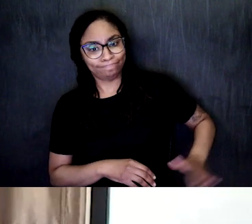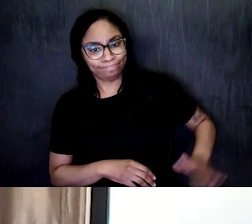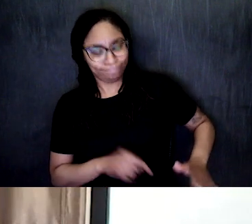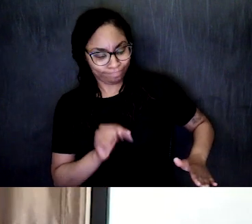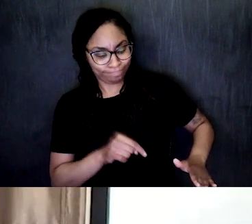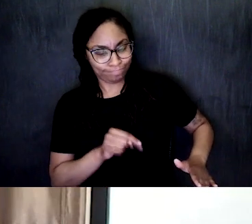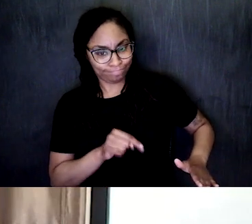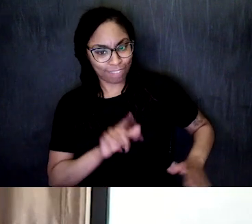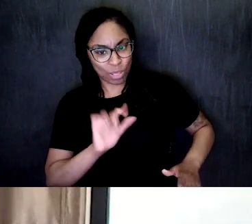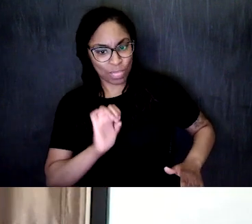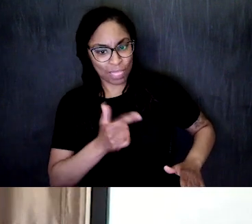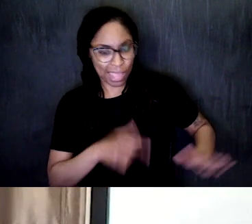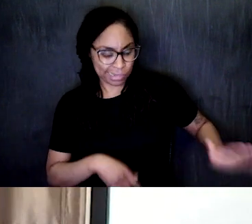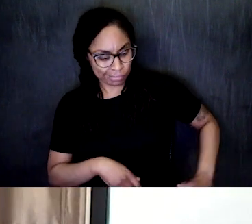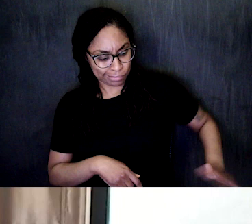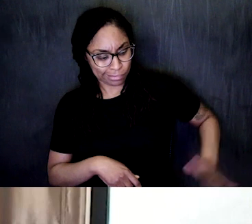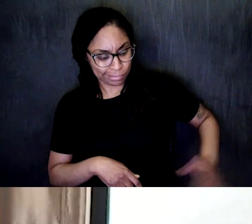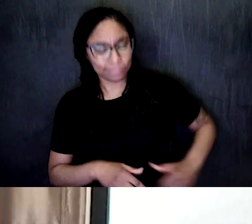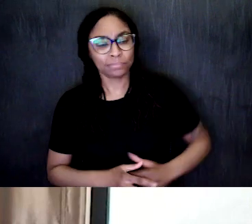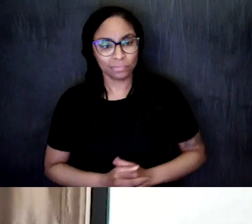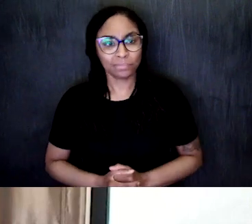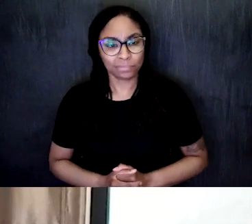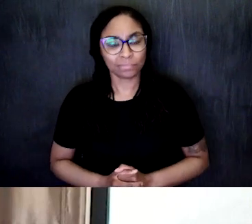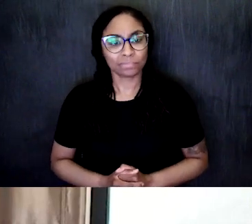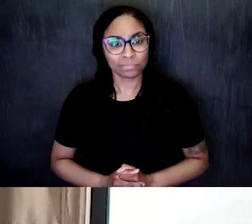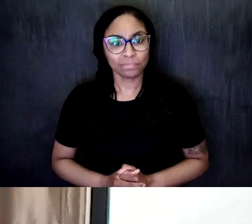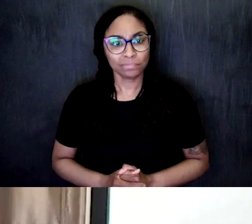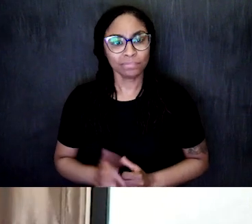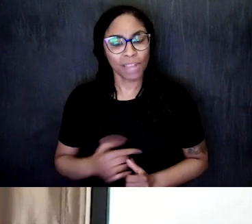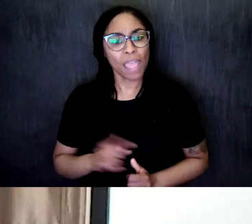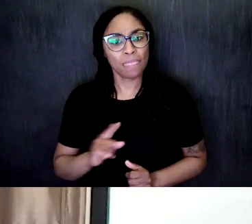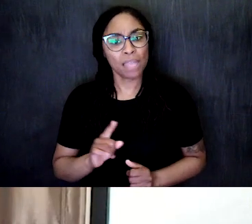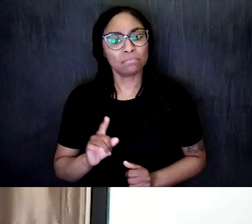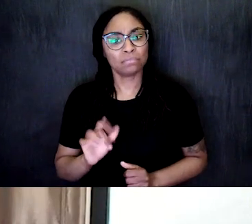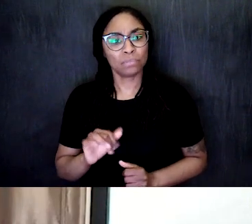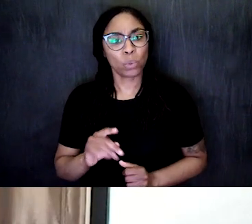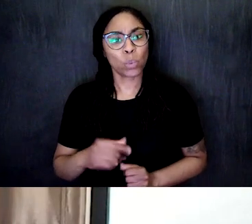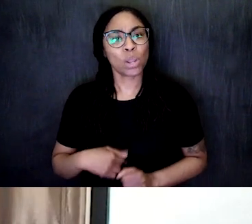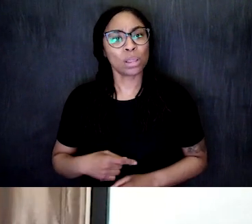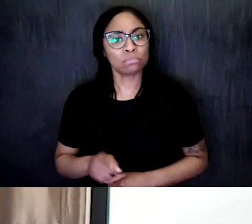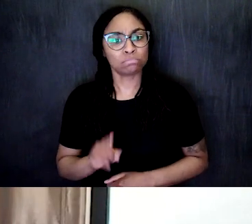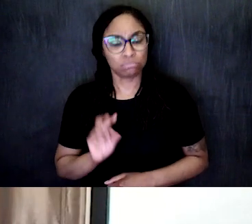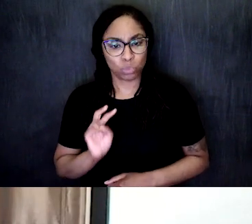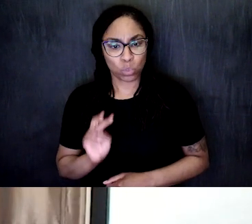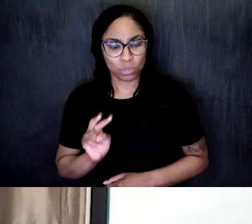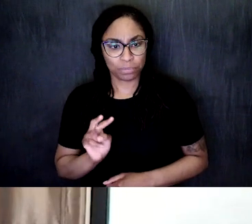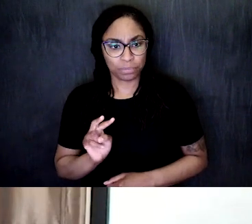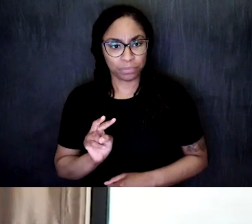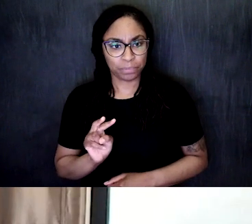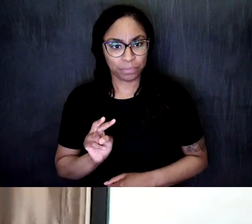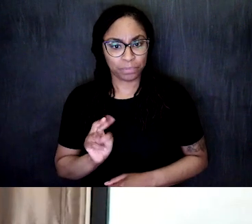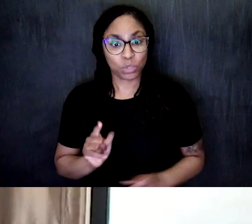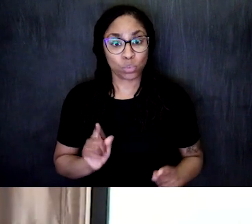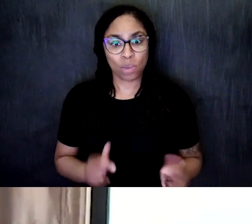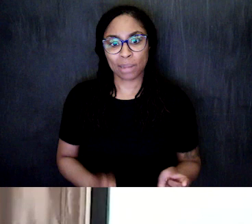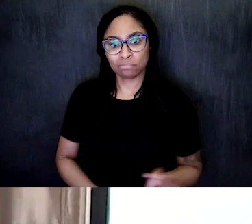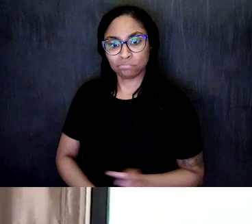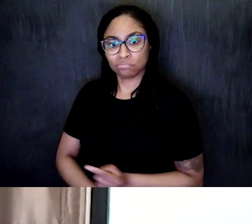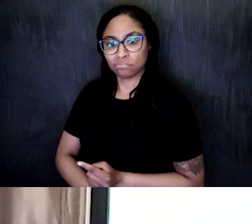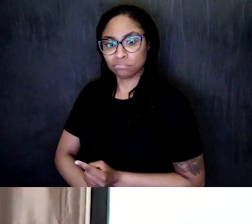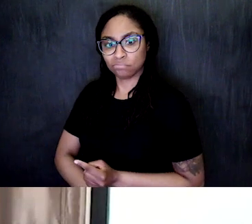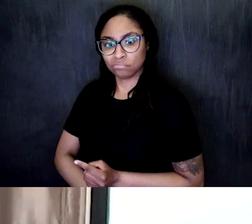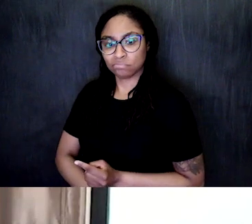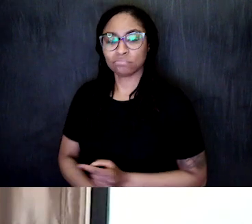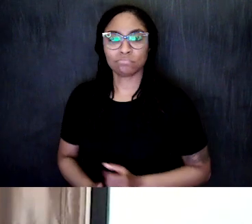Tap the side of your hip. Okay. And let's just do a nice twist here to release that. So we're going to twist over to